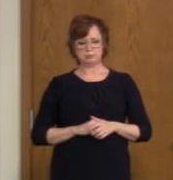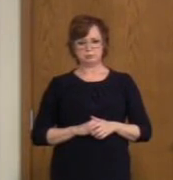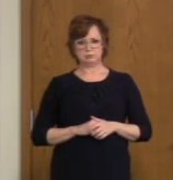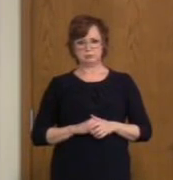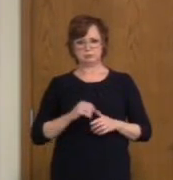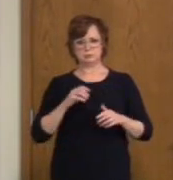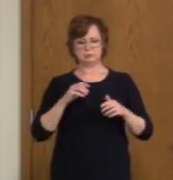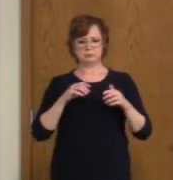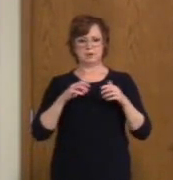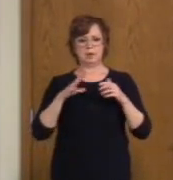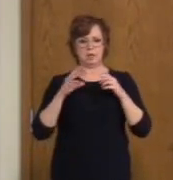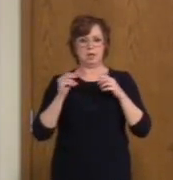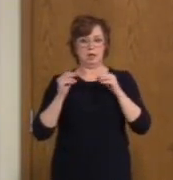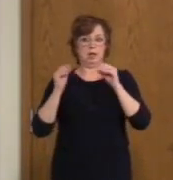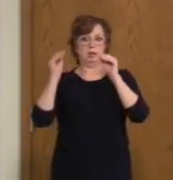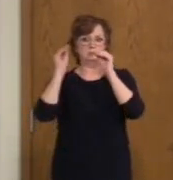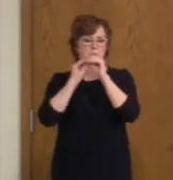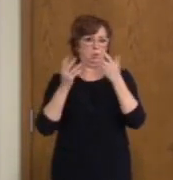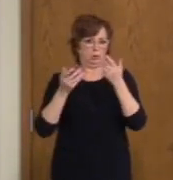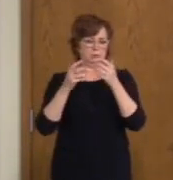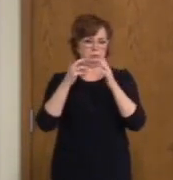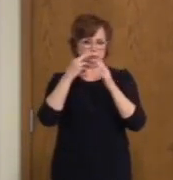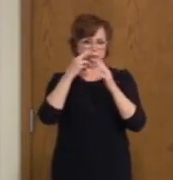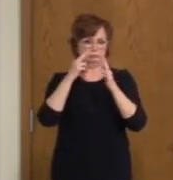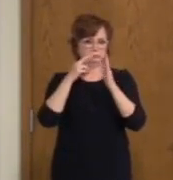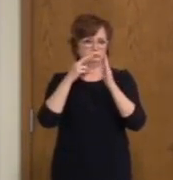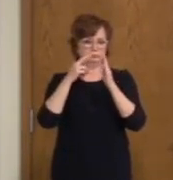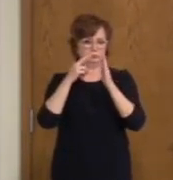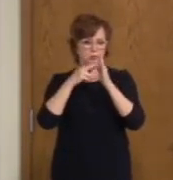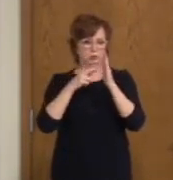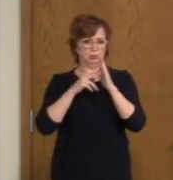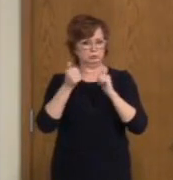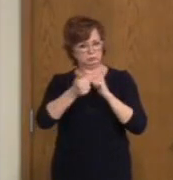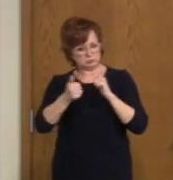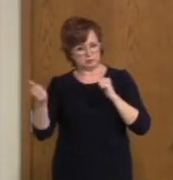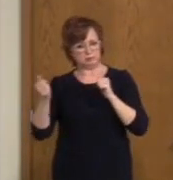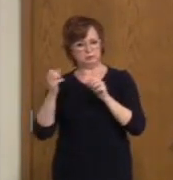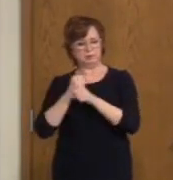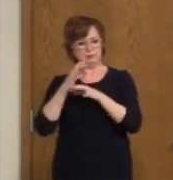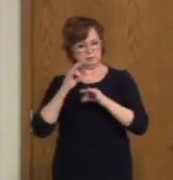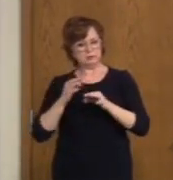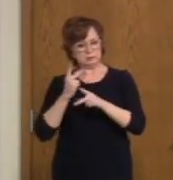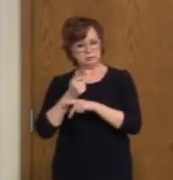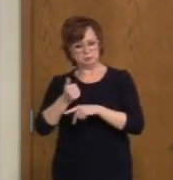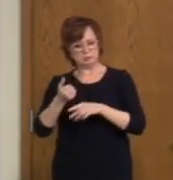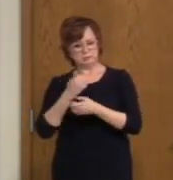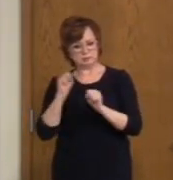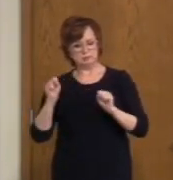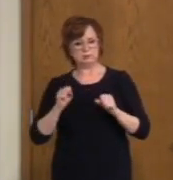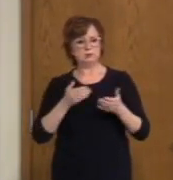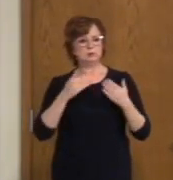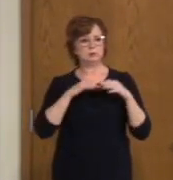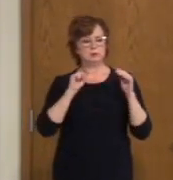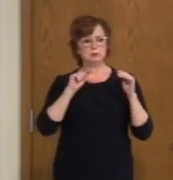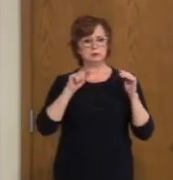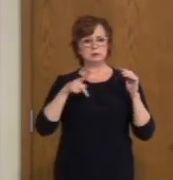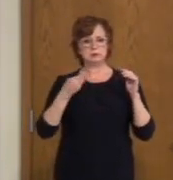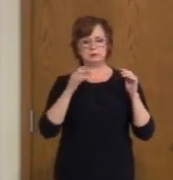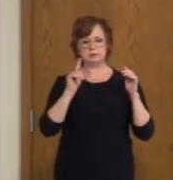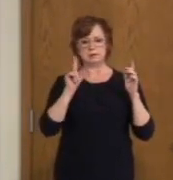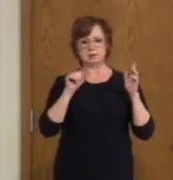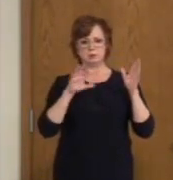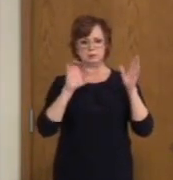able. We'll take our next question on the phone line. We have Stephanie Taylor with the Canadian